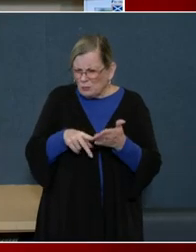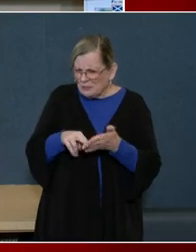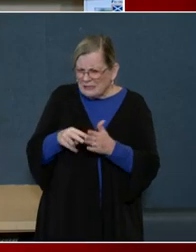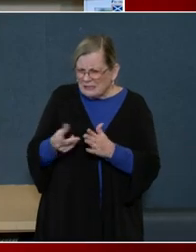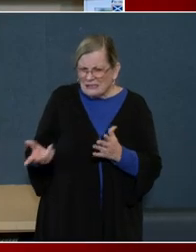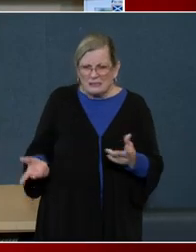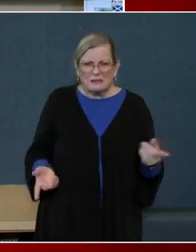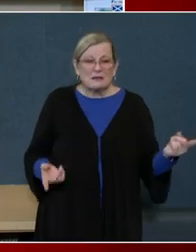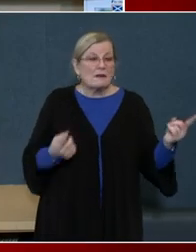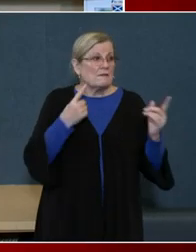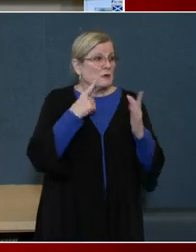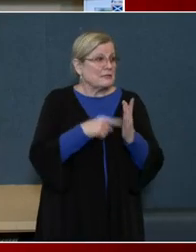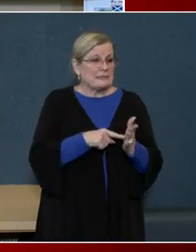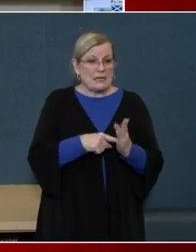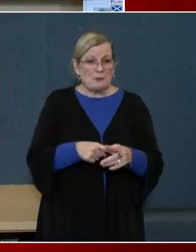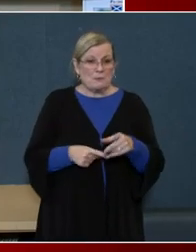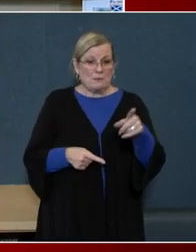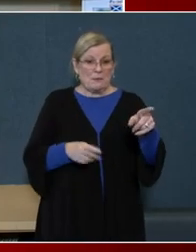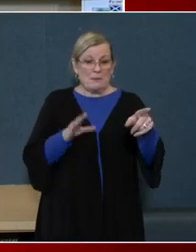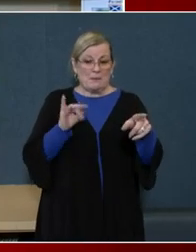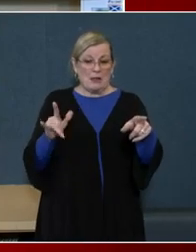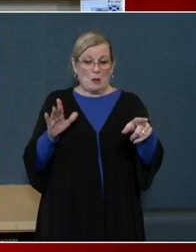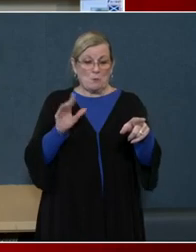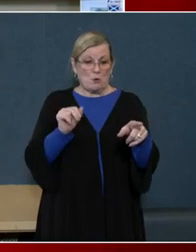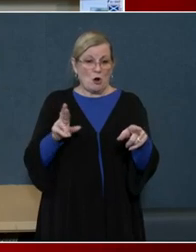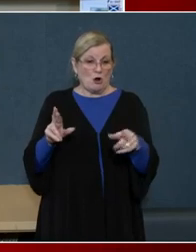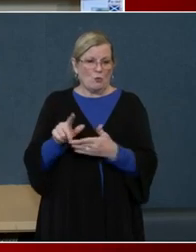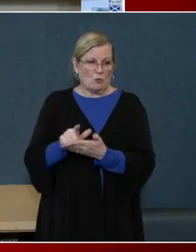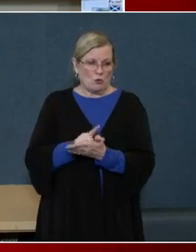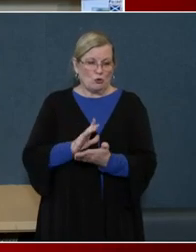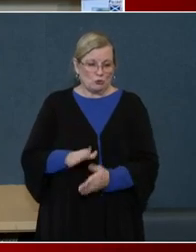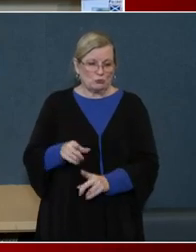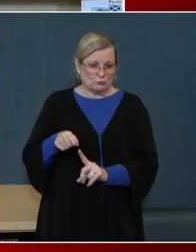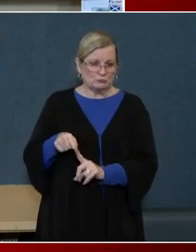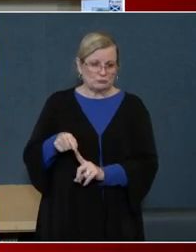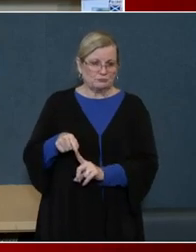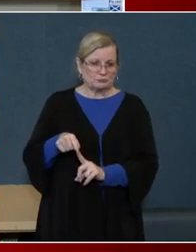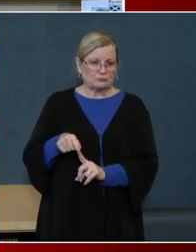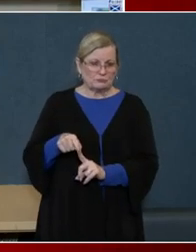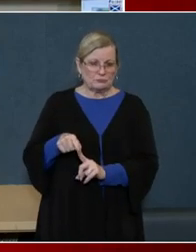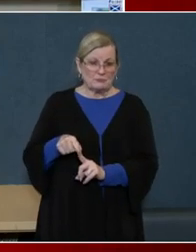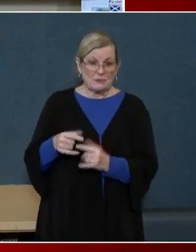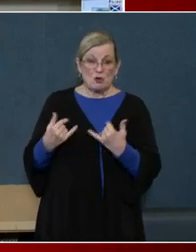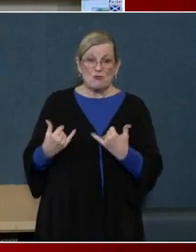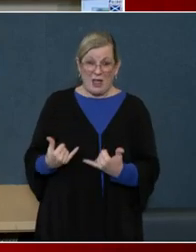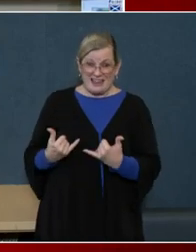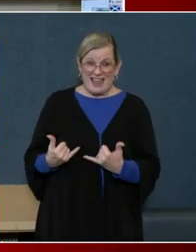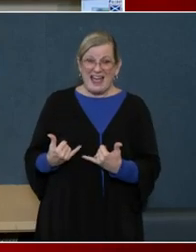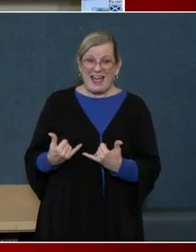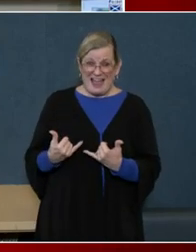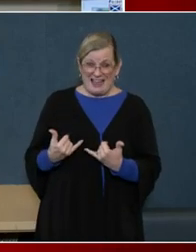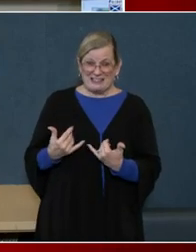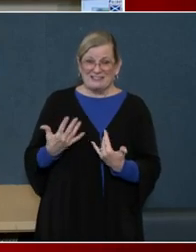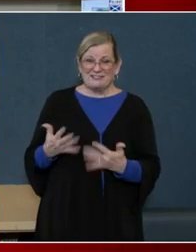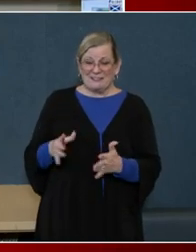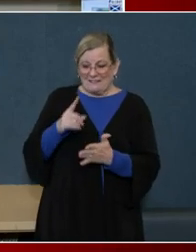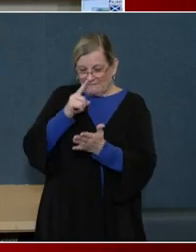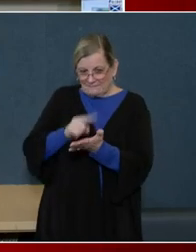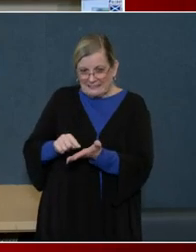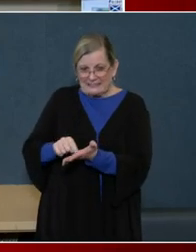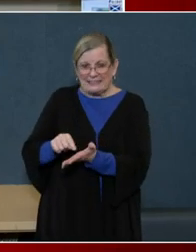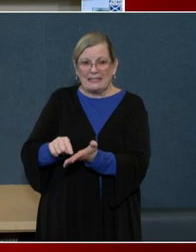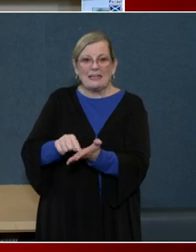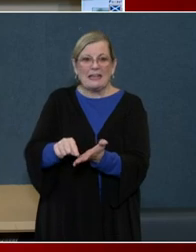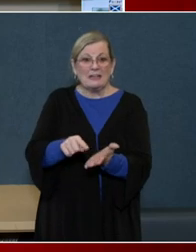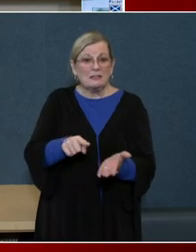example, you know, multiple positive COVID cases around him. He is being tested. He has so far tested negative, but that could very easily